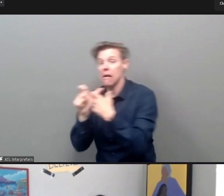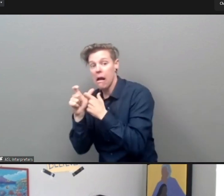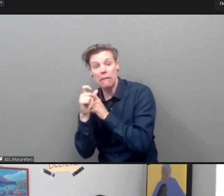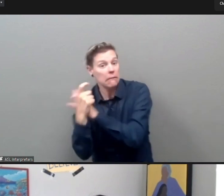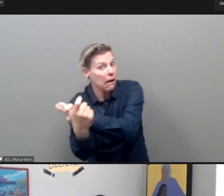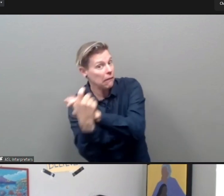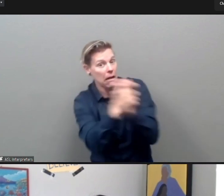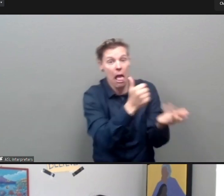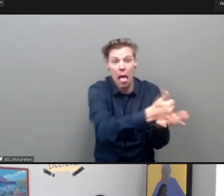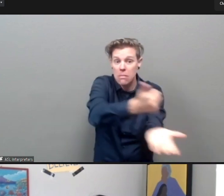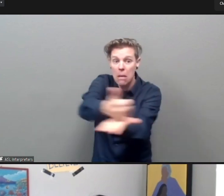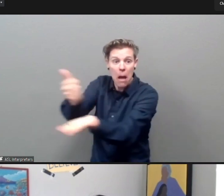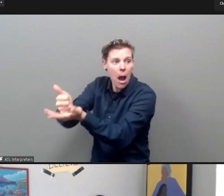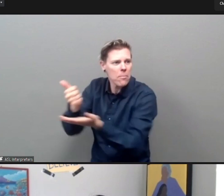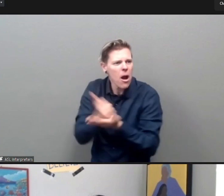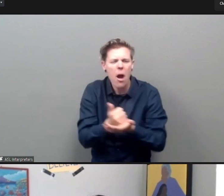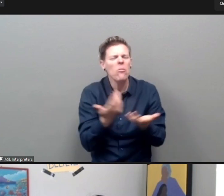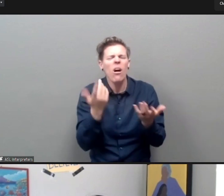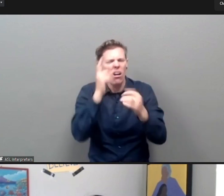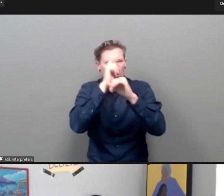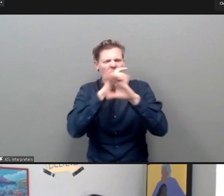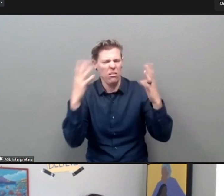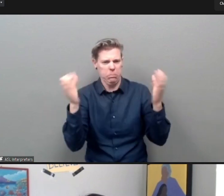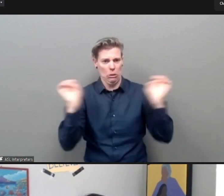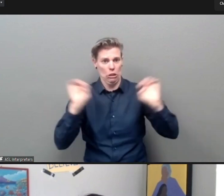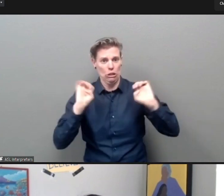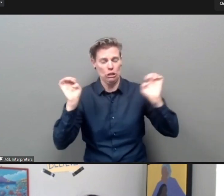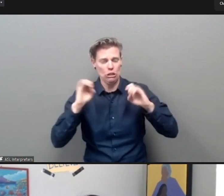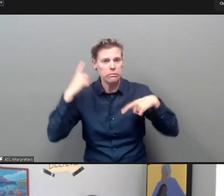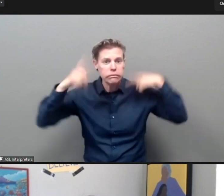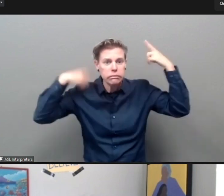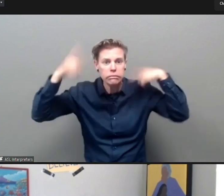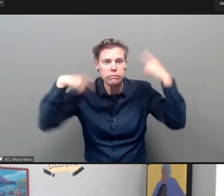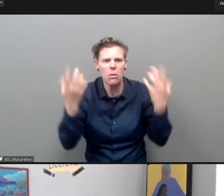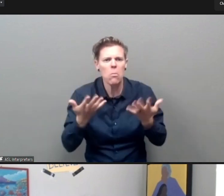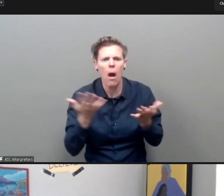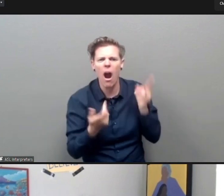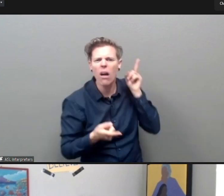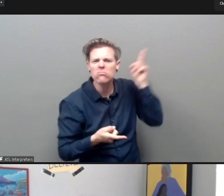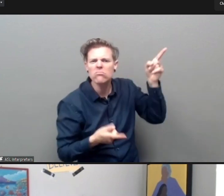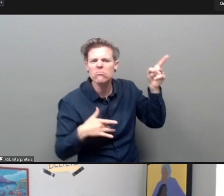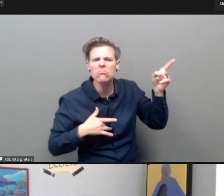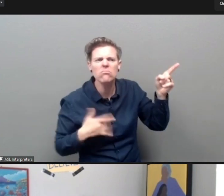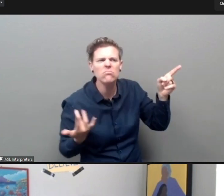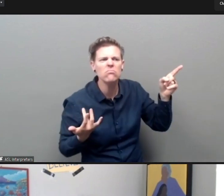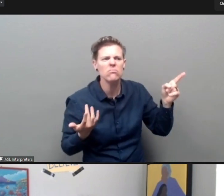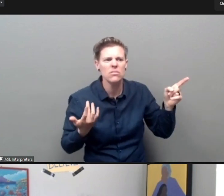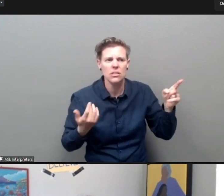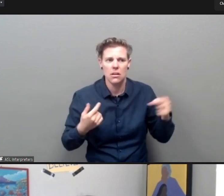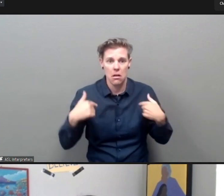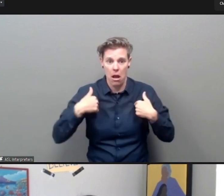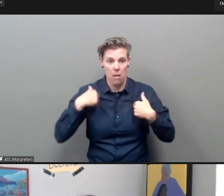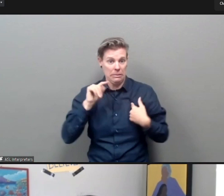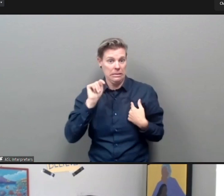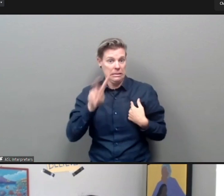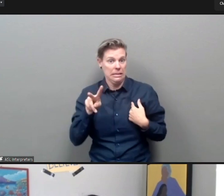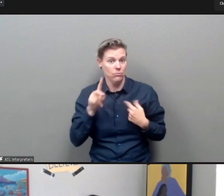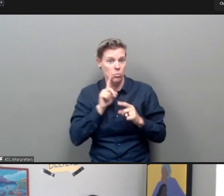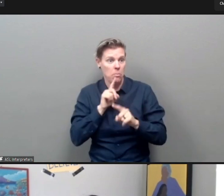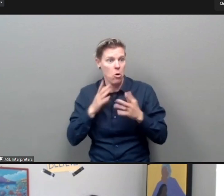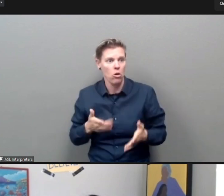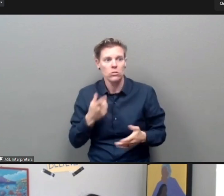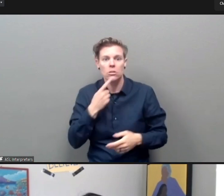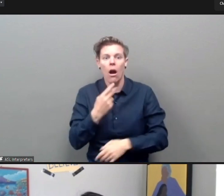out, without sounding like a broken record in the media, when we just say, oh, the hospitals are overwhelmed, and we want